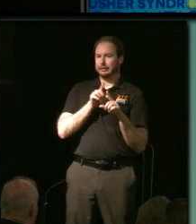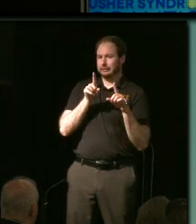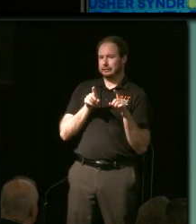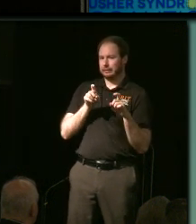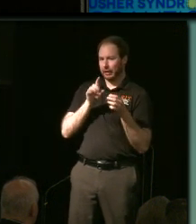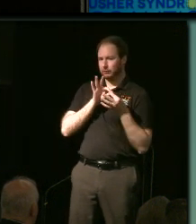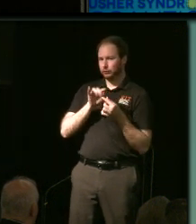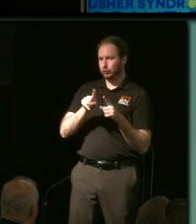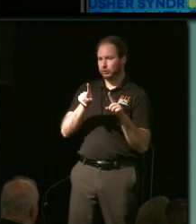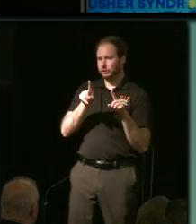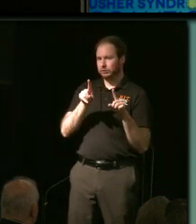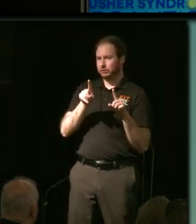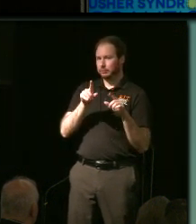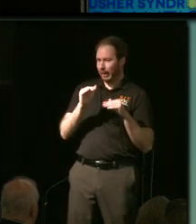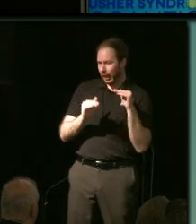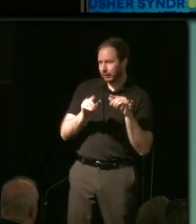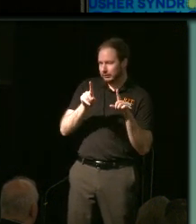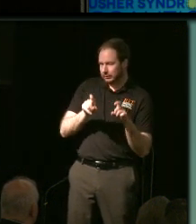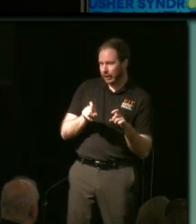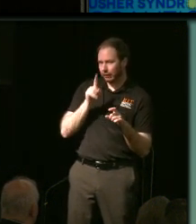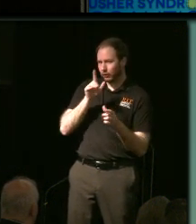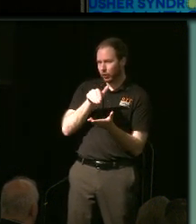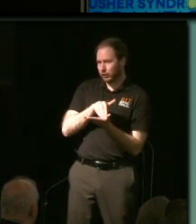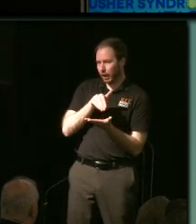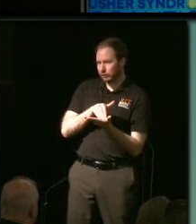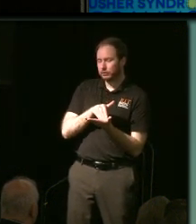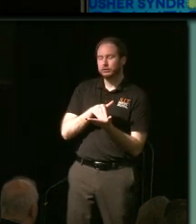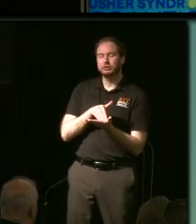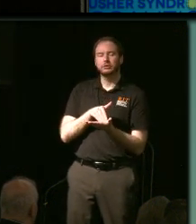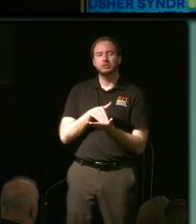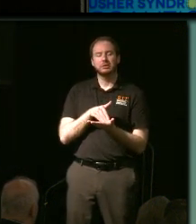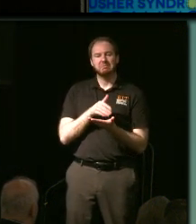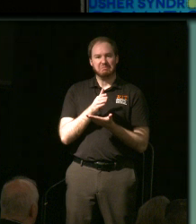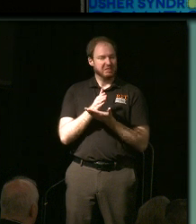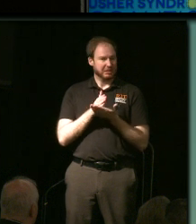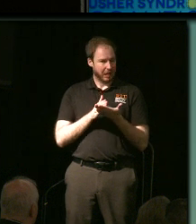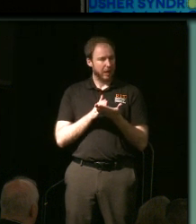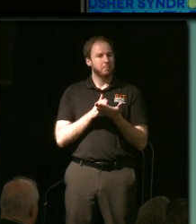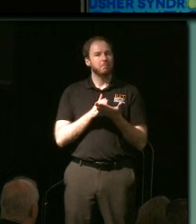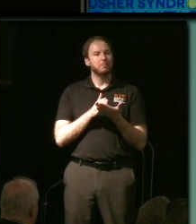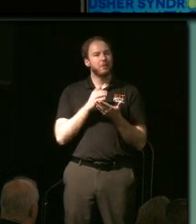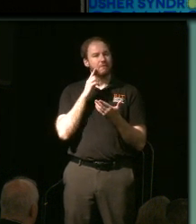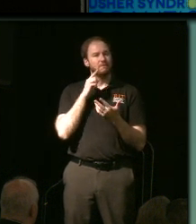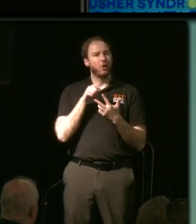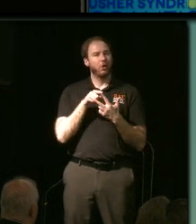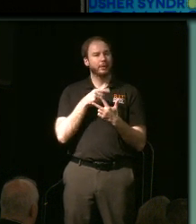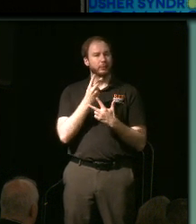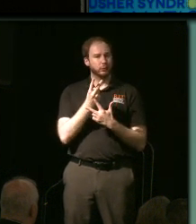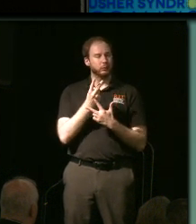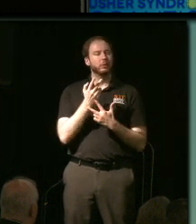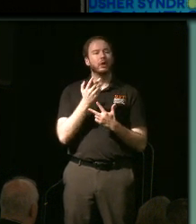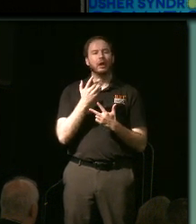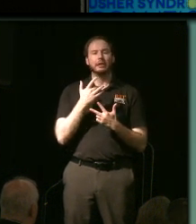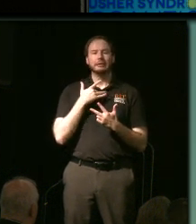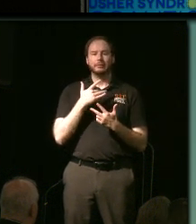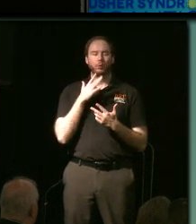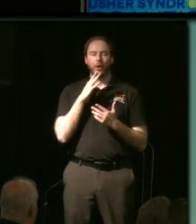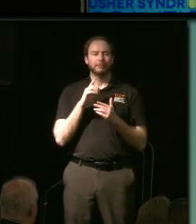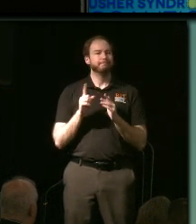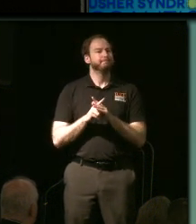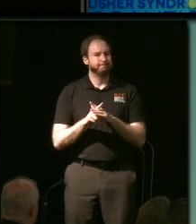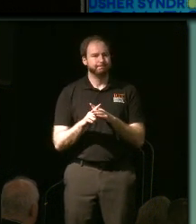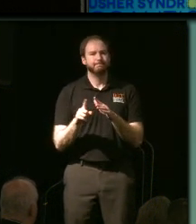of balance when they go to the doctor's office. Some individuals with USH2 also have